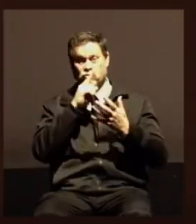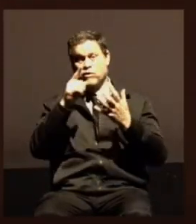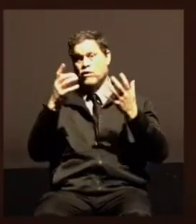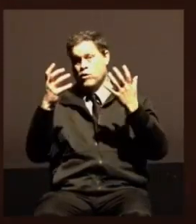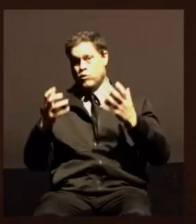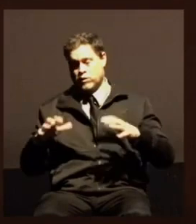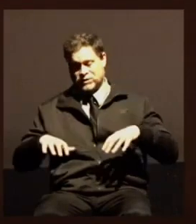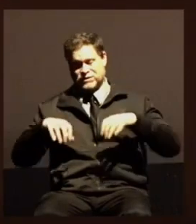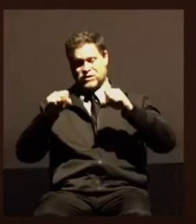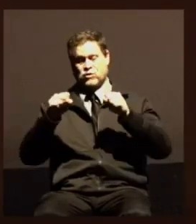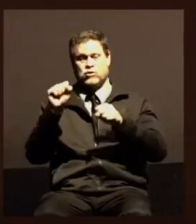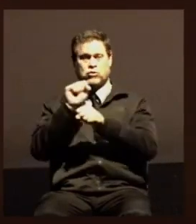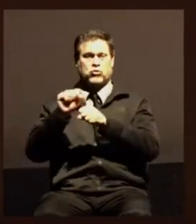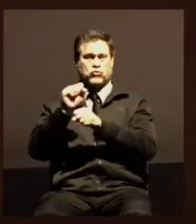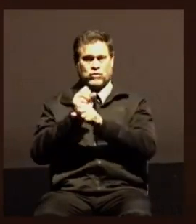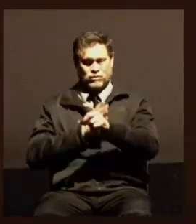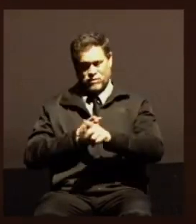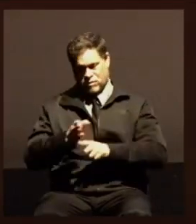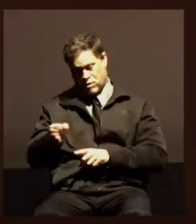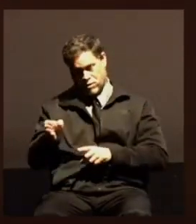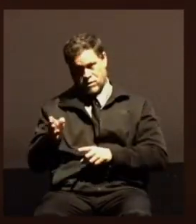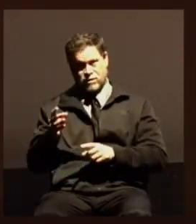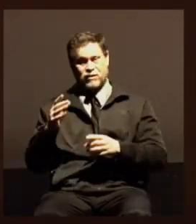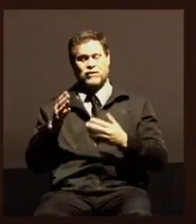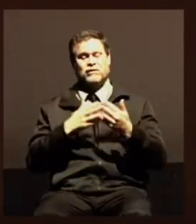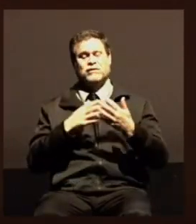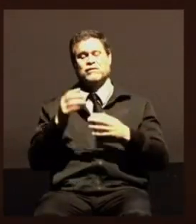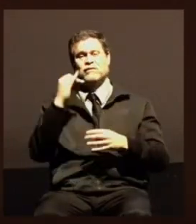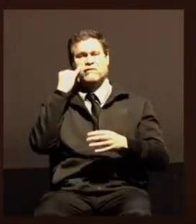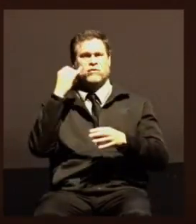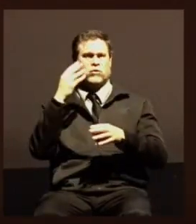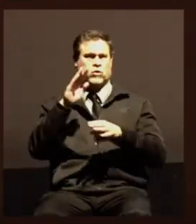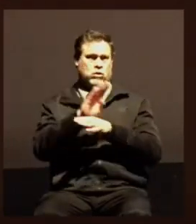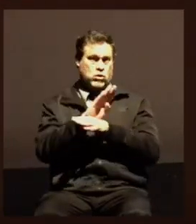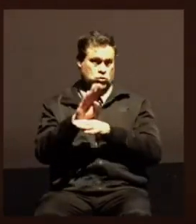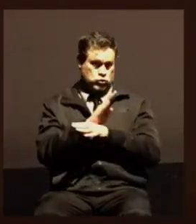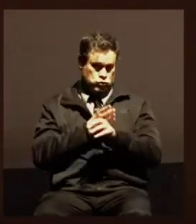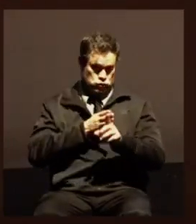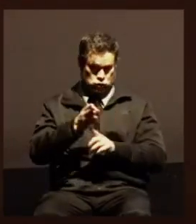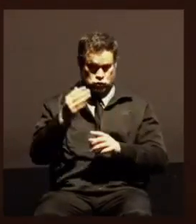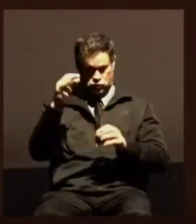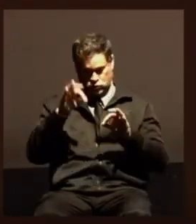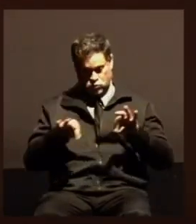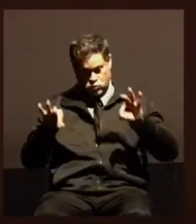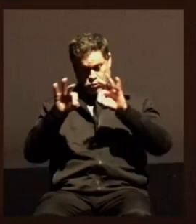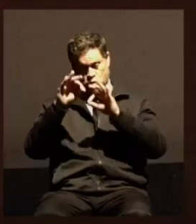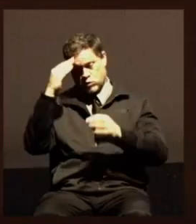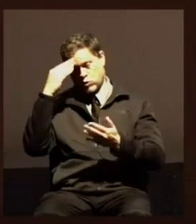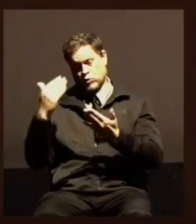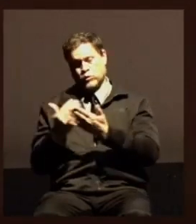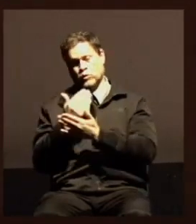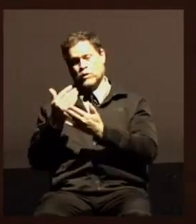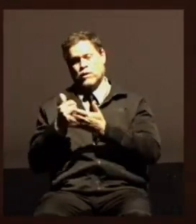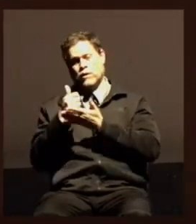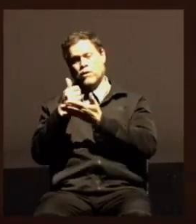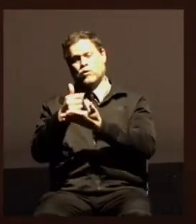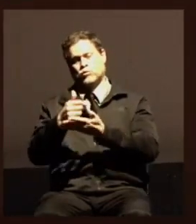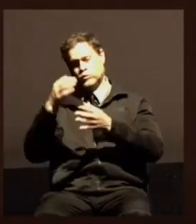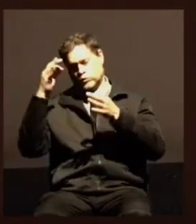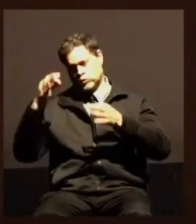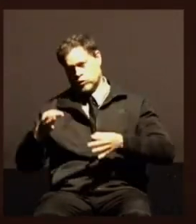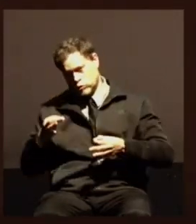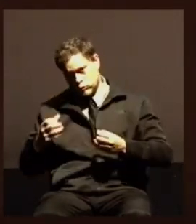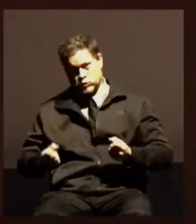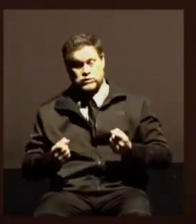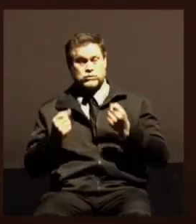to take on that career path. And even if you're an entrepreneur, it's important to know the new because it will help you determine whether you should